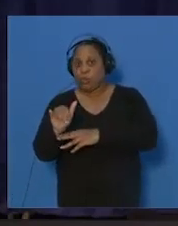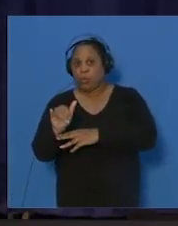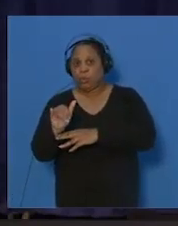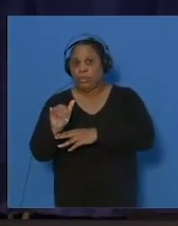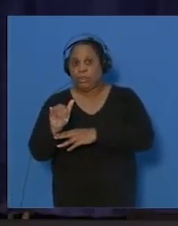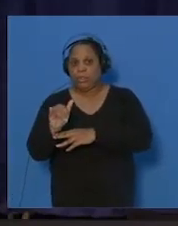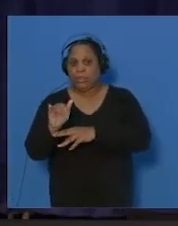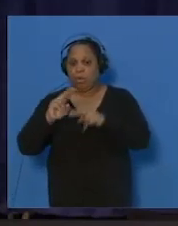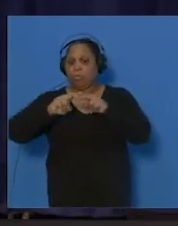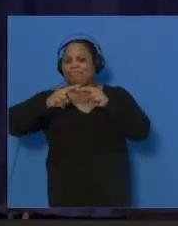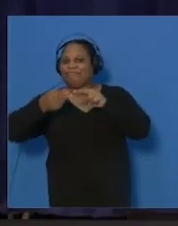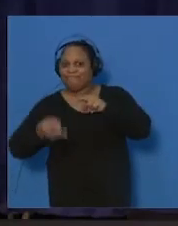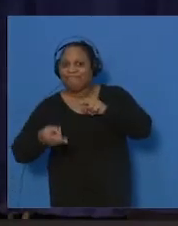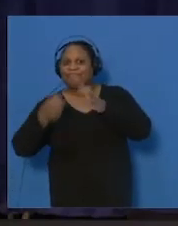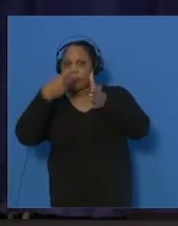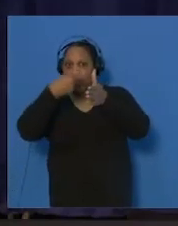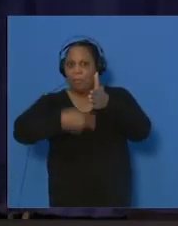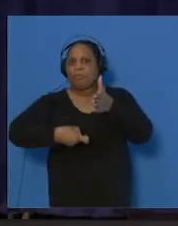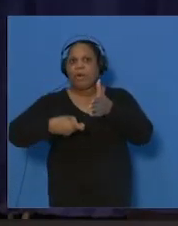food prices down?